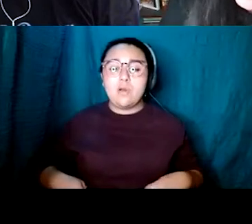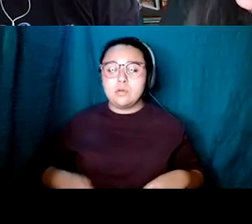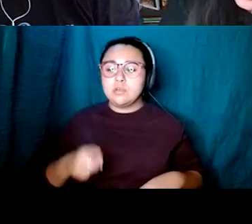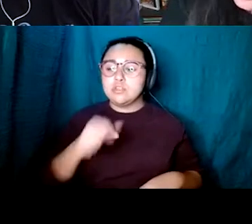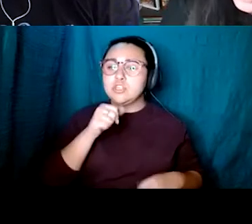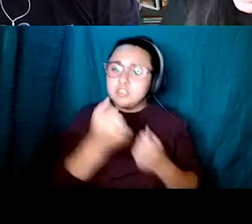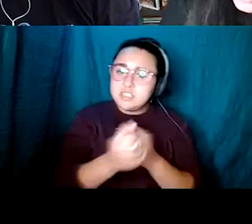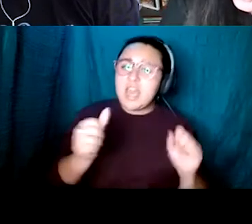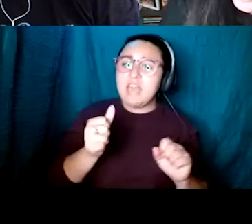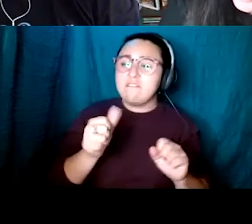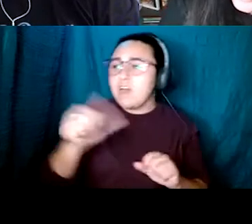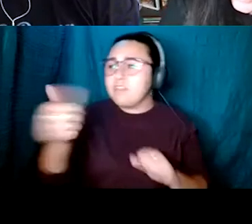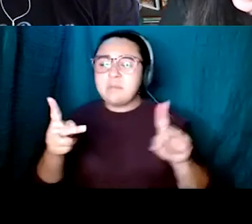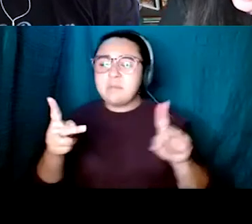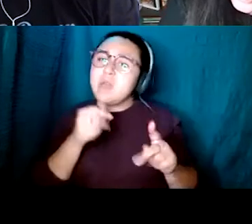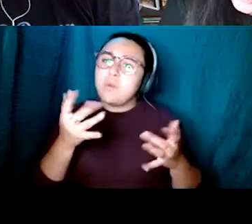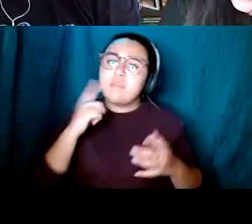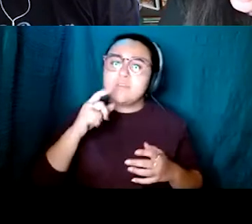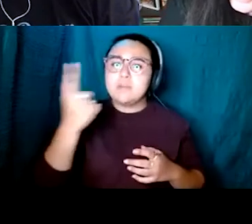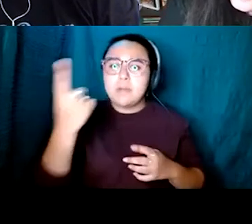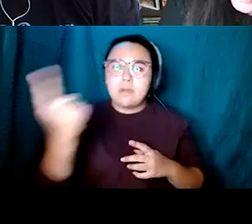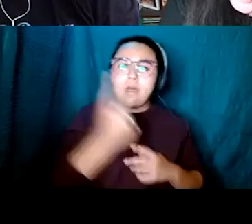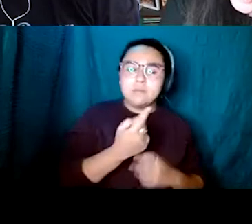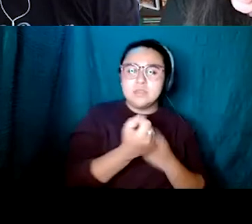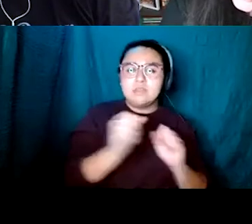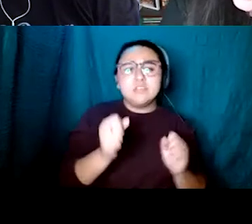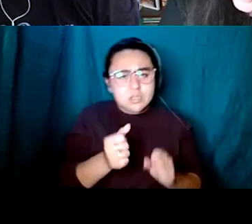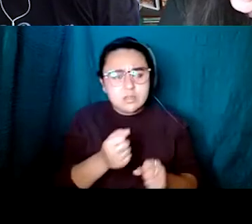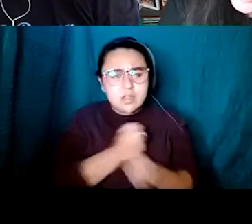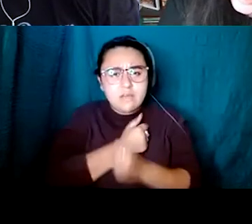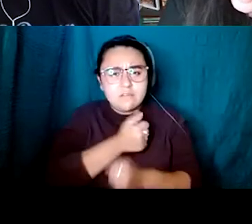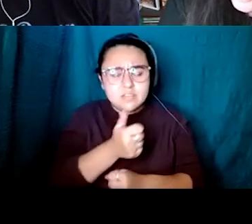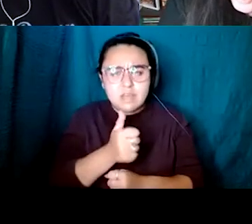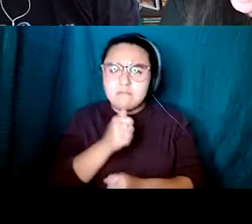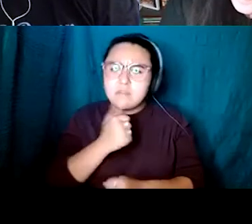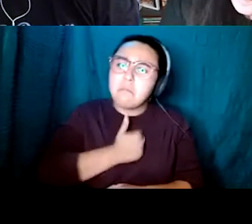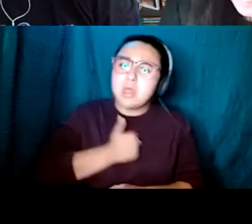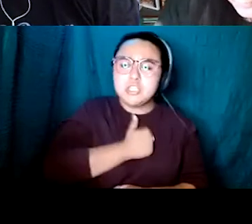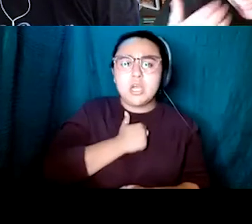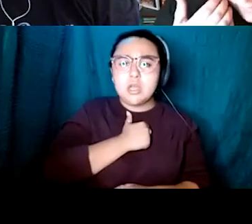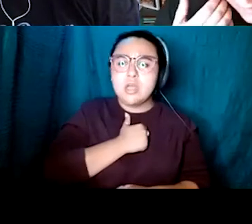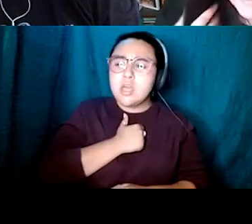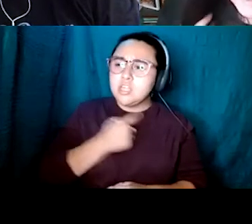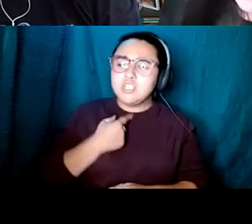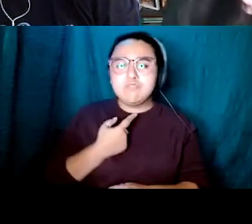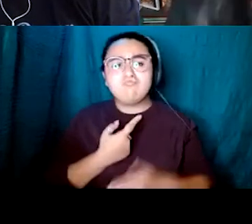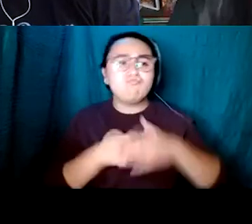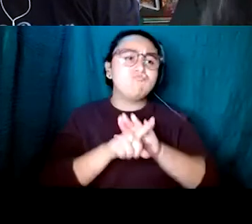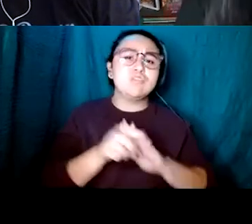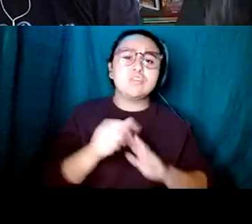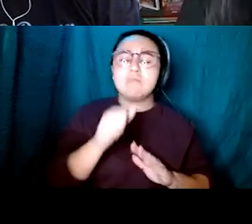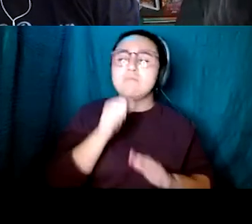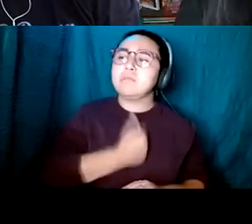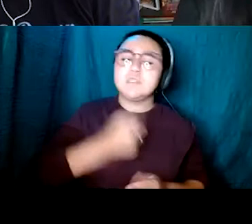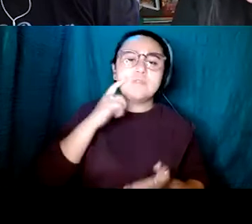else to save her, who unapologetically loved herself for who she was and didn't apologize to anyone for it. 11.